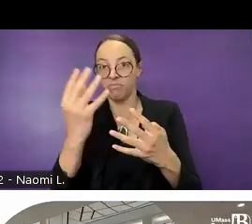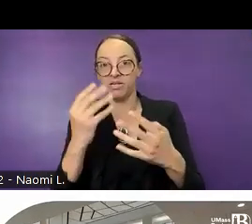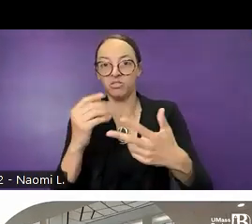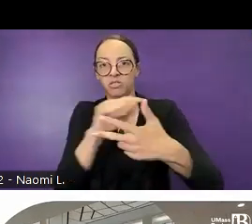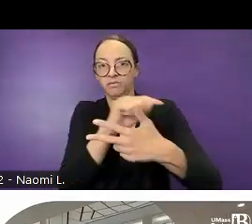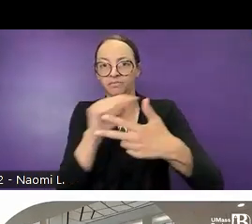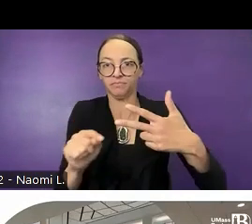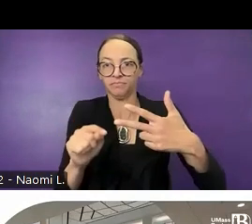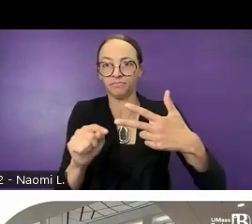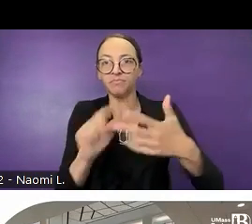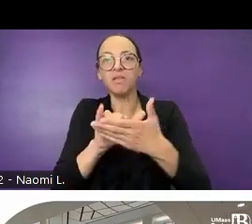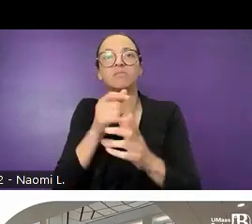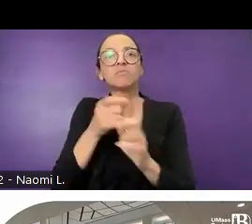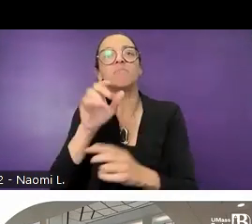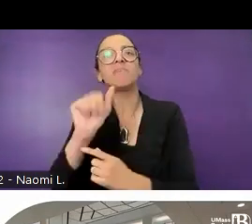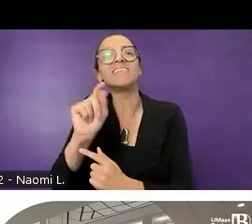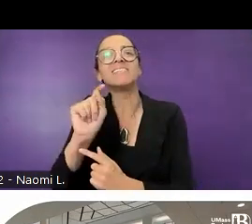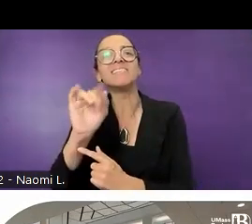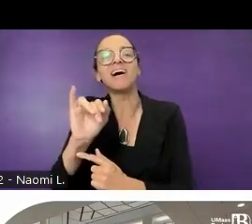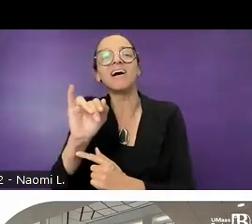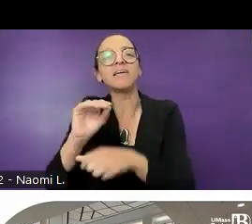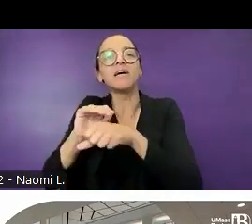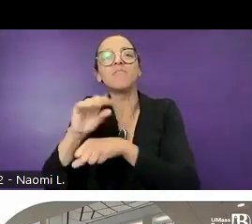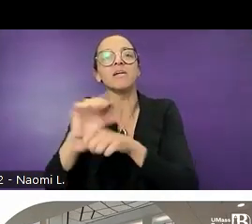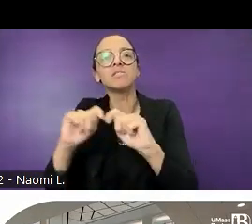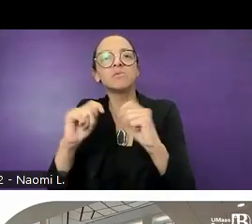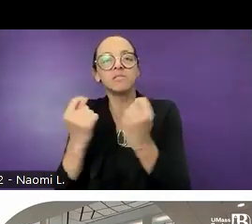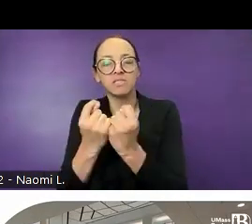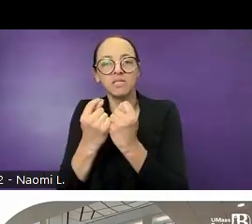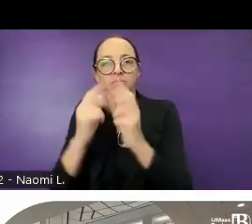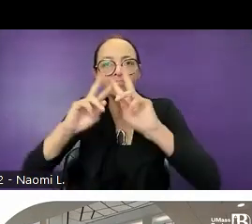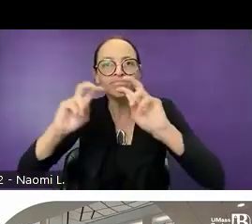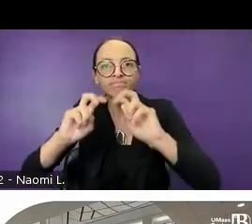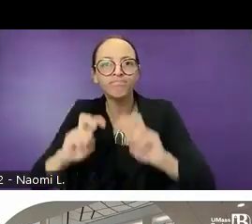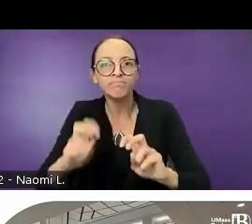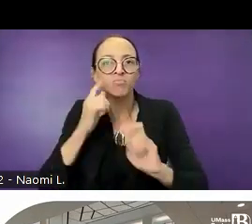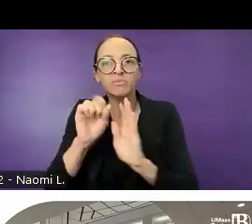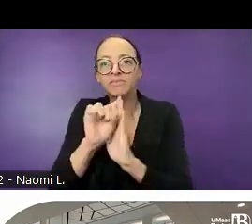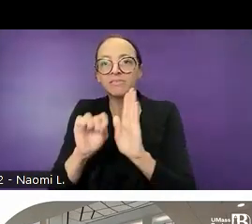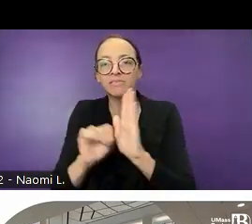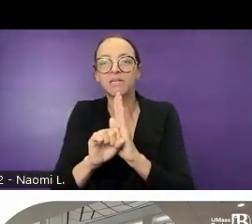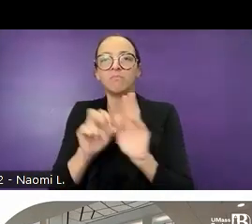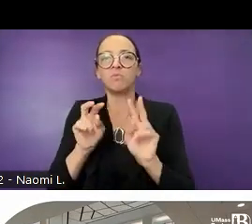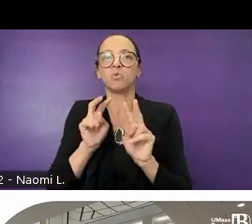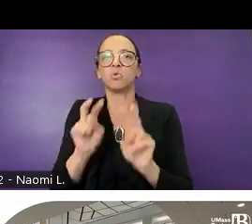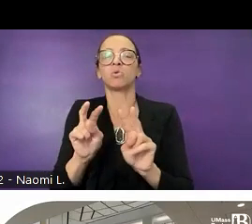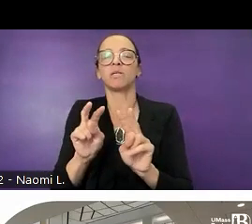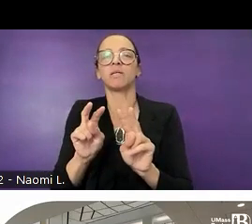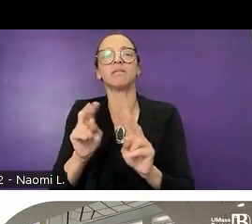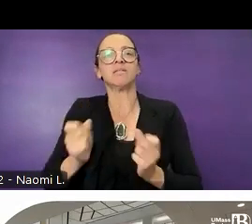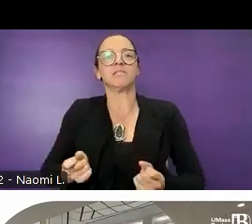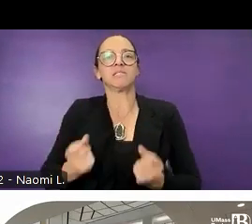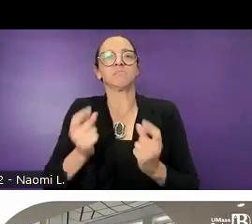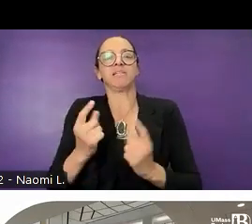did for the state, looking at historical Medicare spending trends among different subpopulations. And